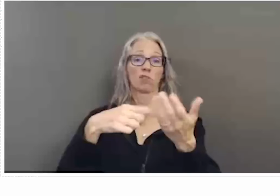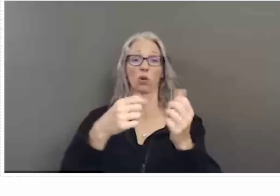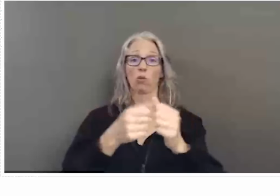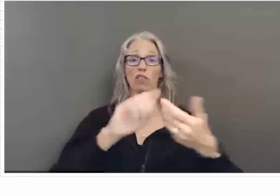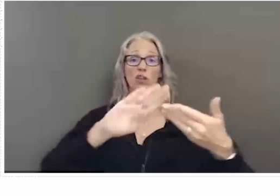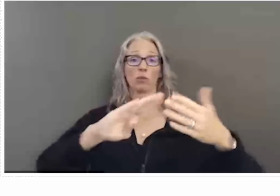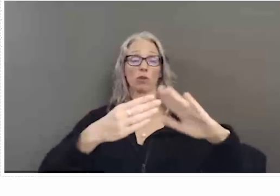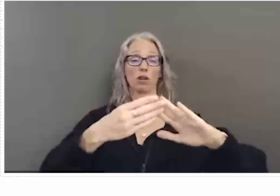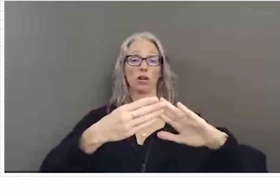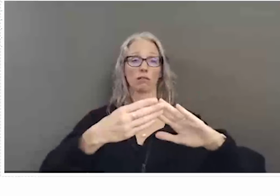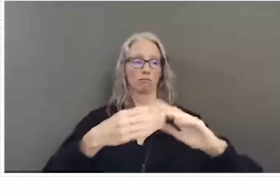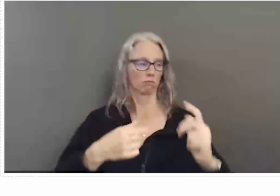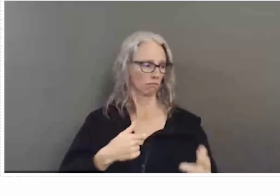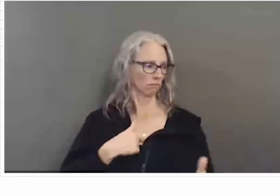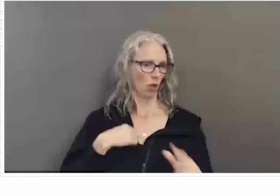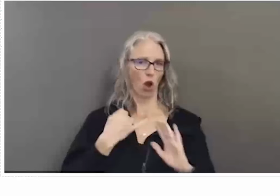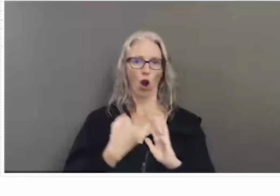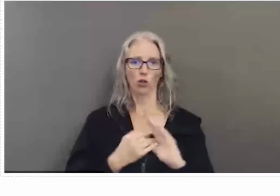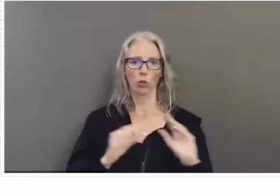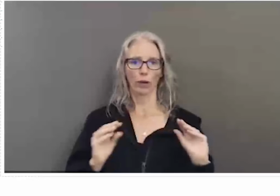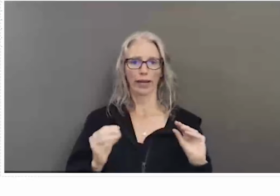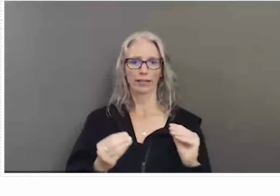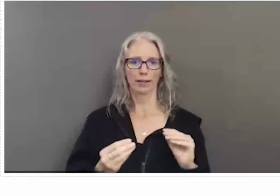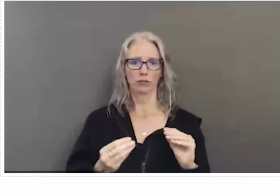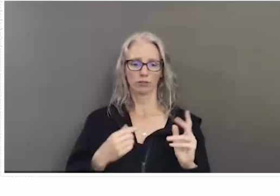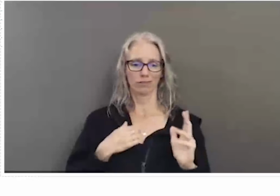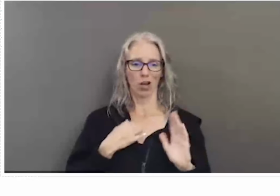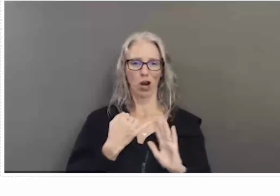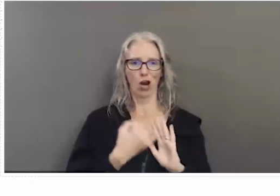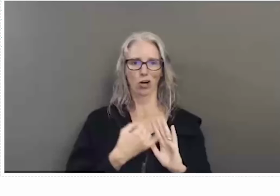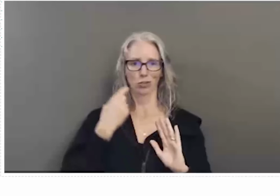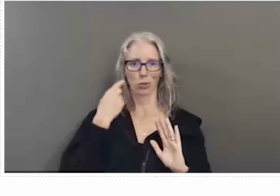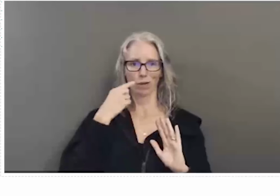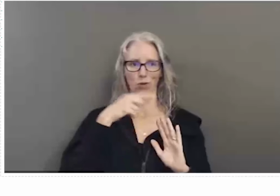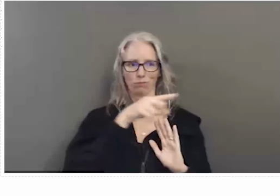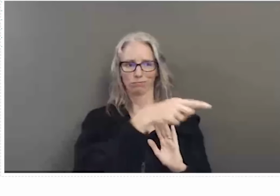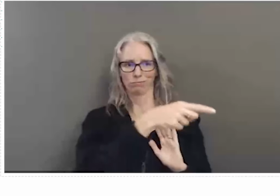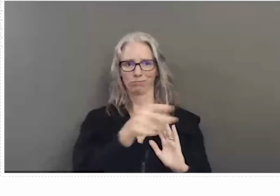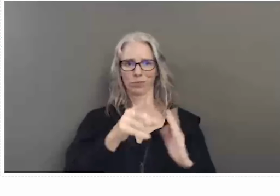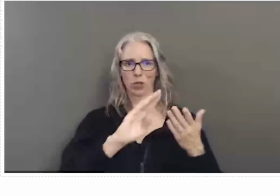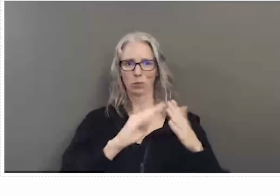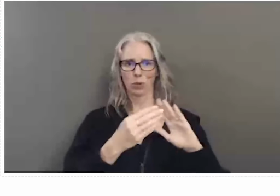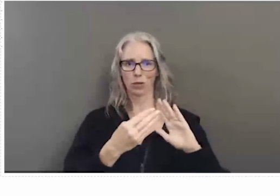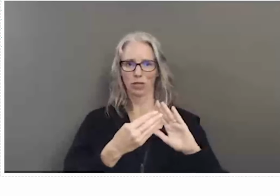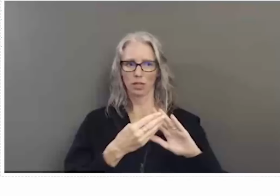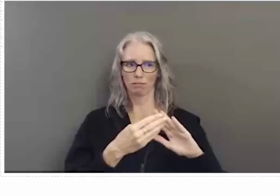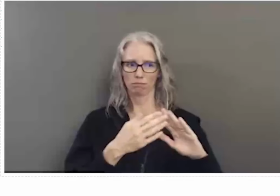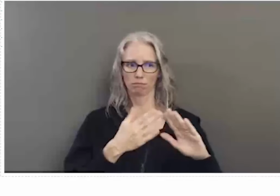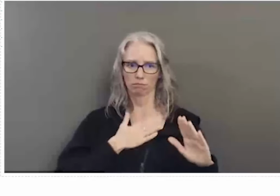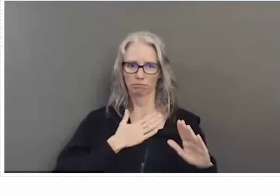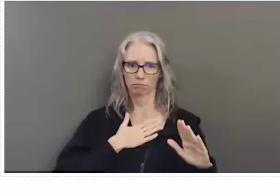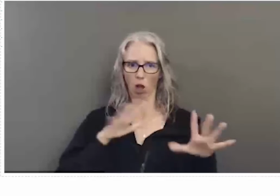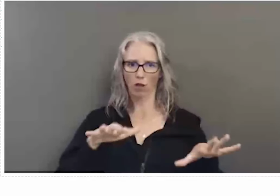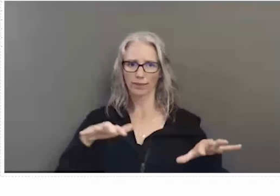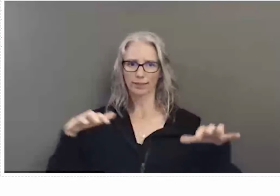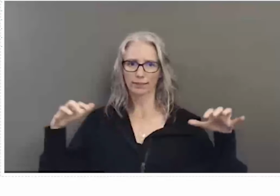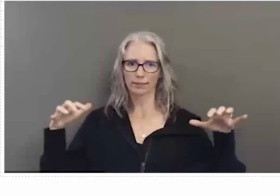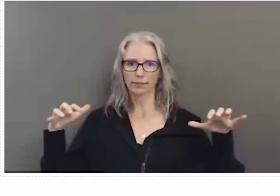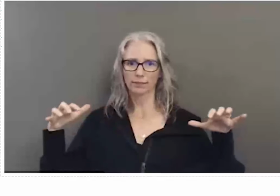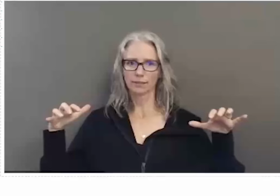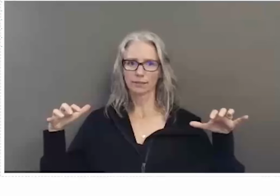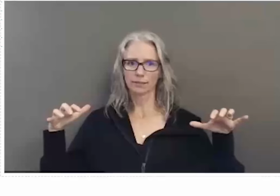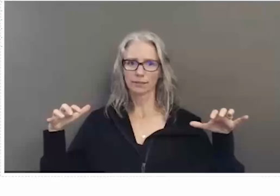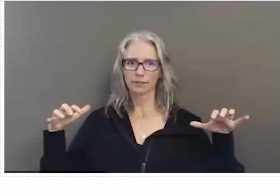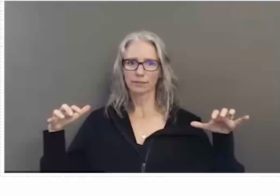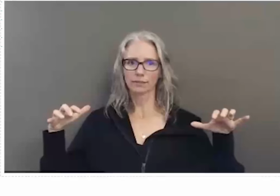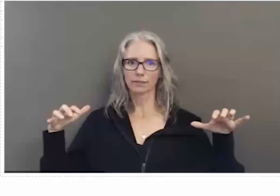arts organization, I'm doing this for the community, for the folks that engage with our work